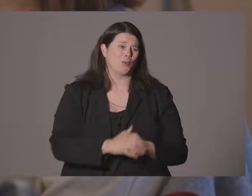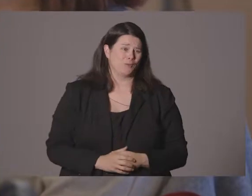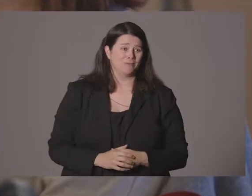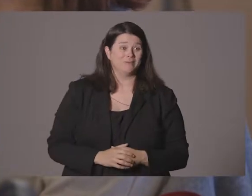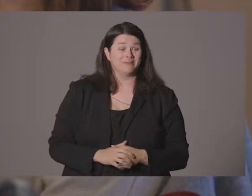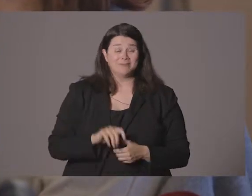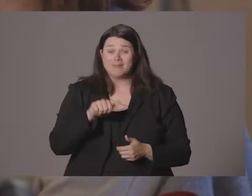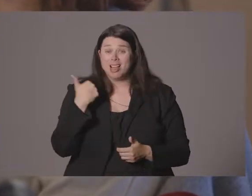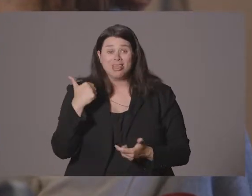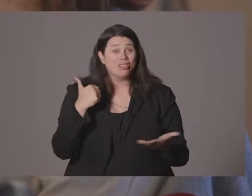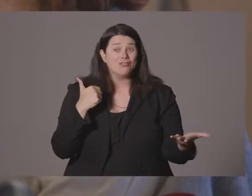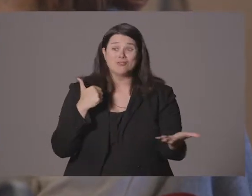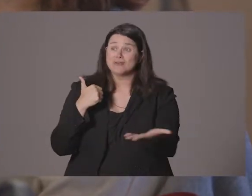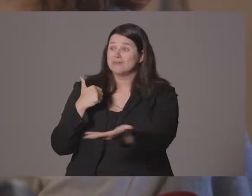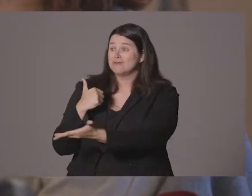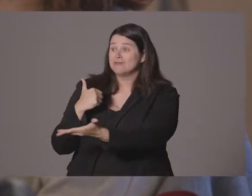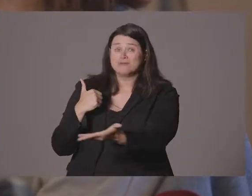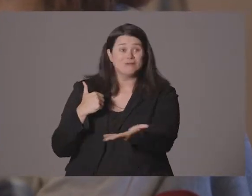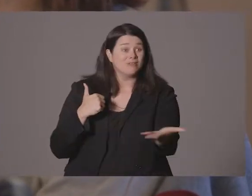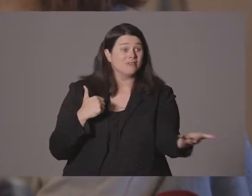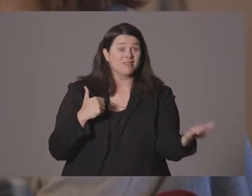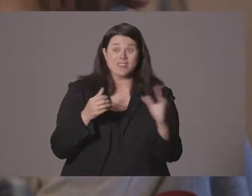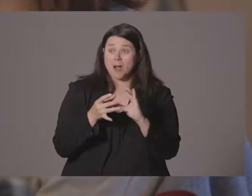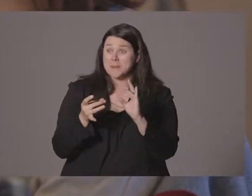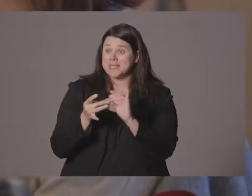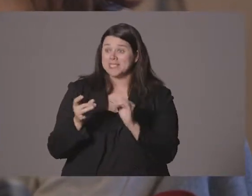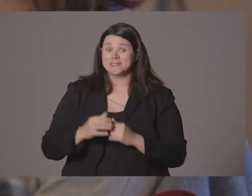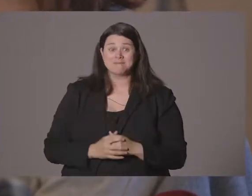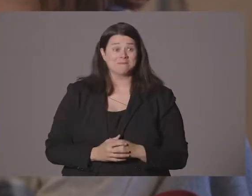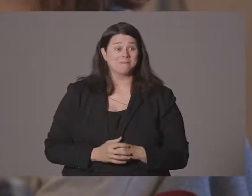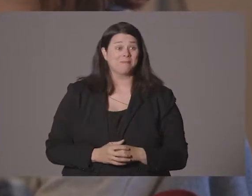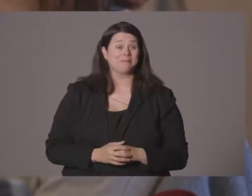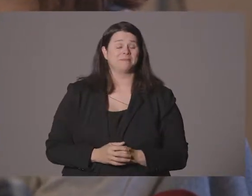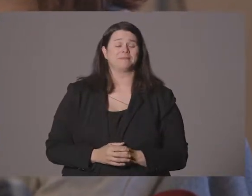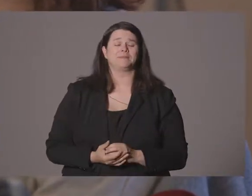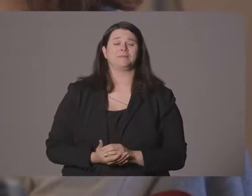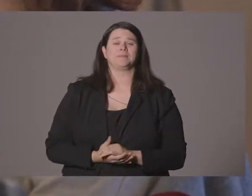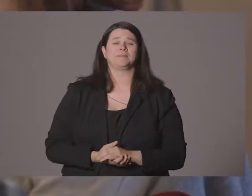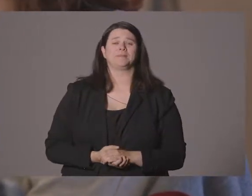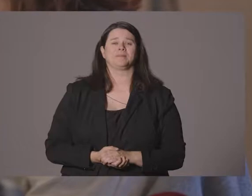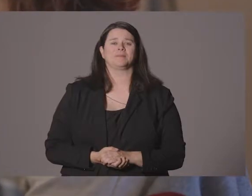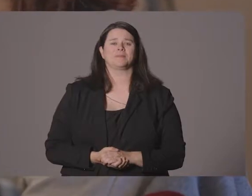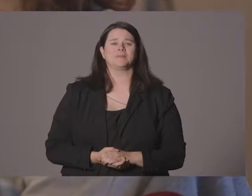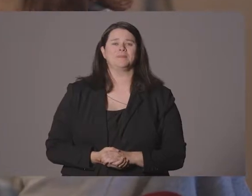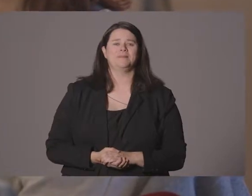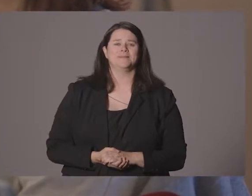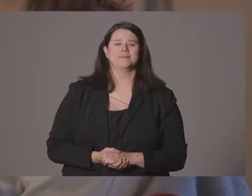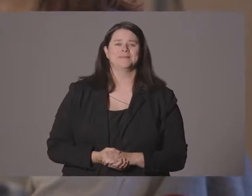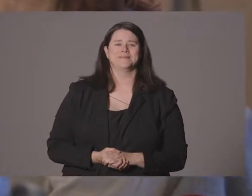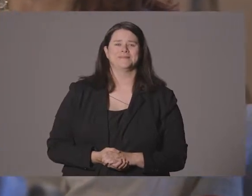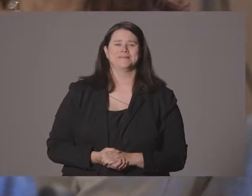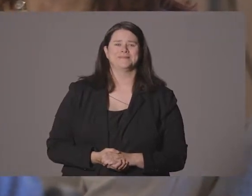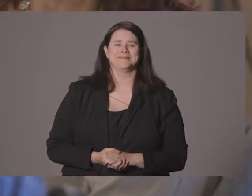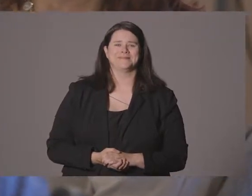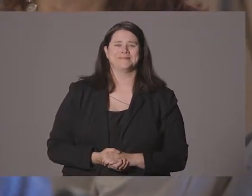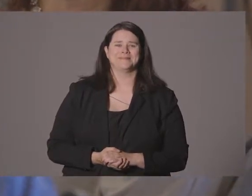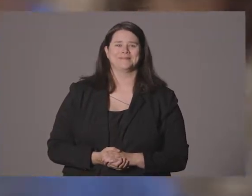well, so I can be there and more present with that person. Beautiful, thank you. Any additions to that?